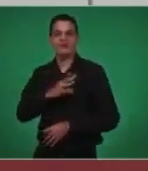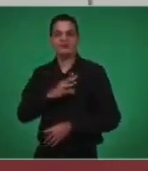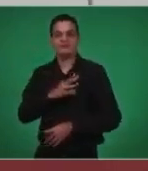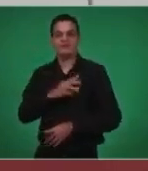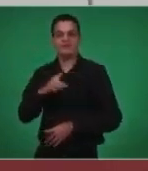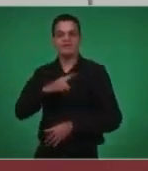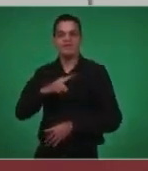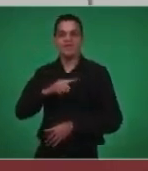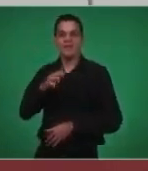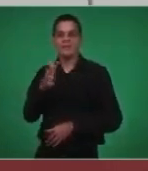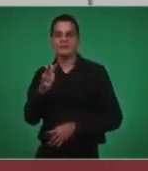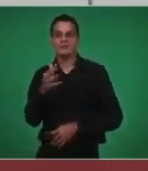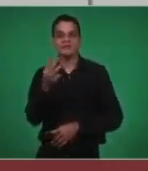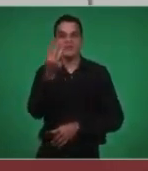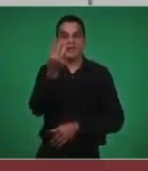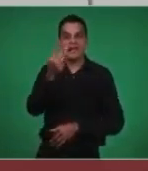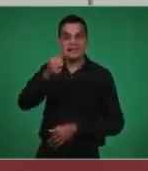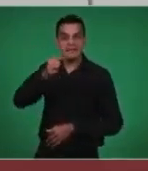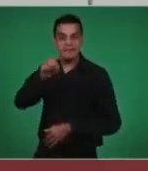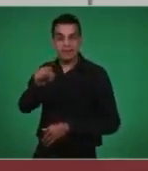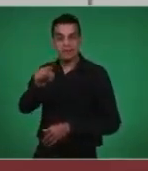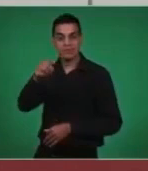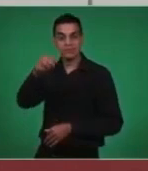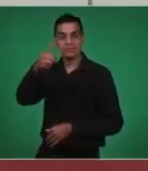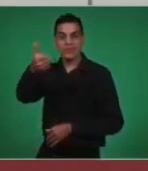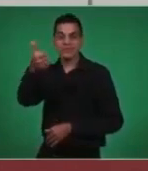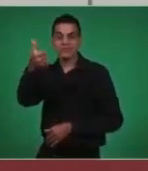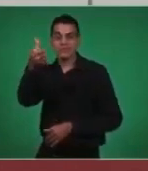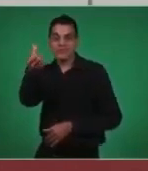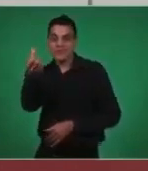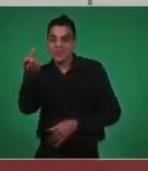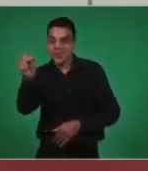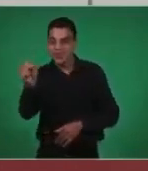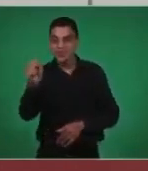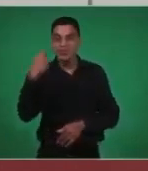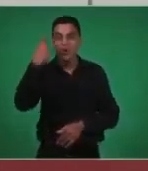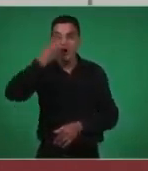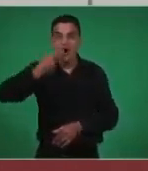And this, and adding all up, it's going to be